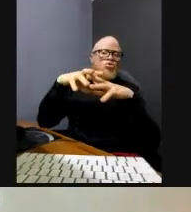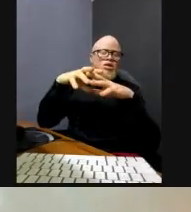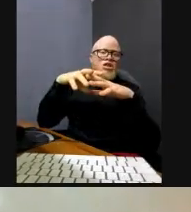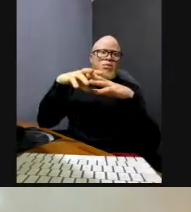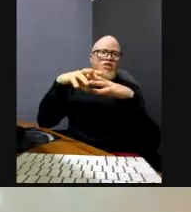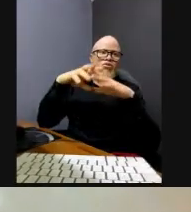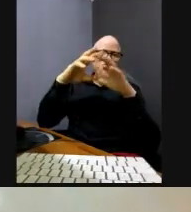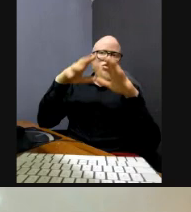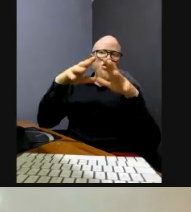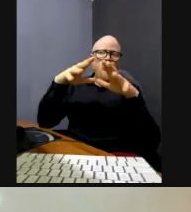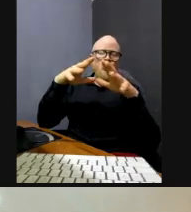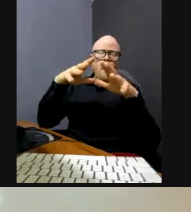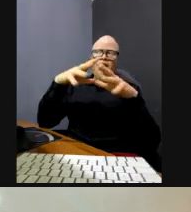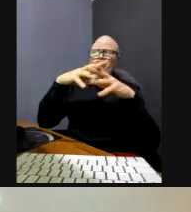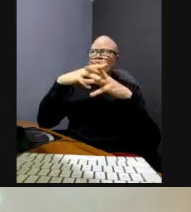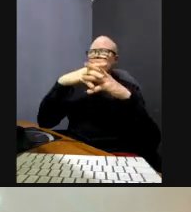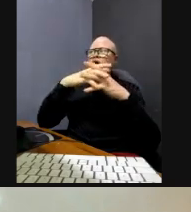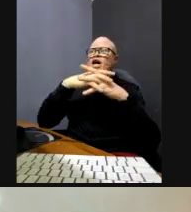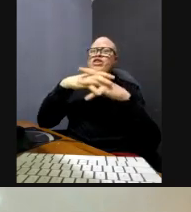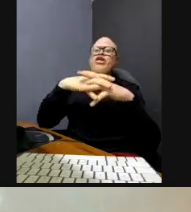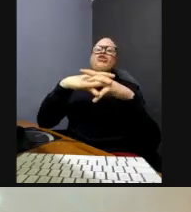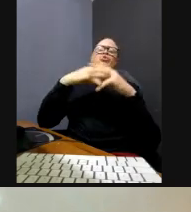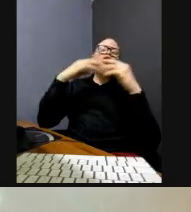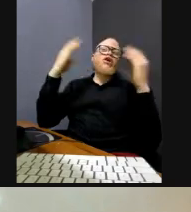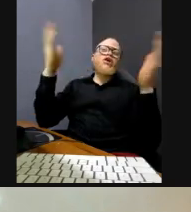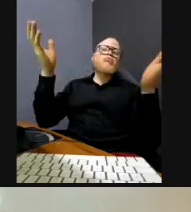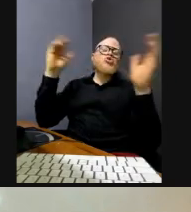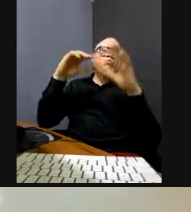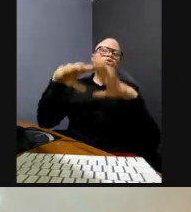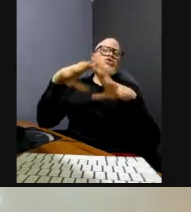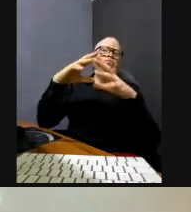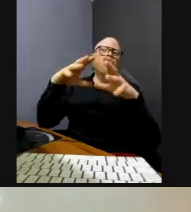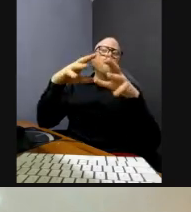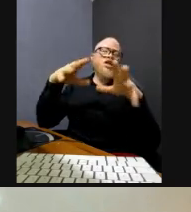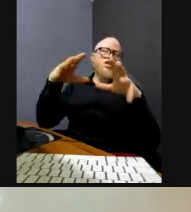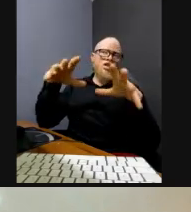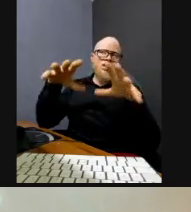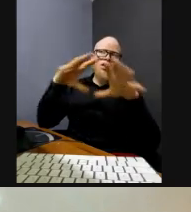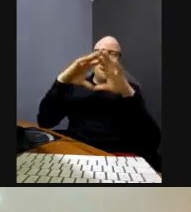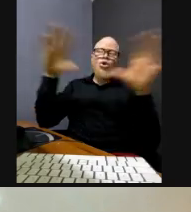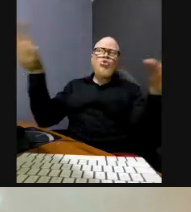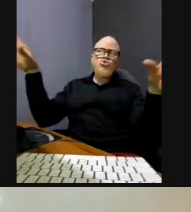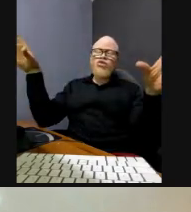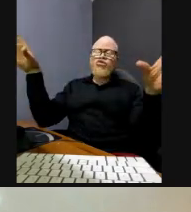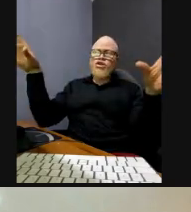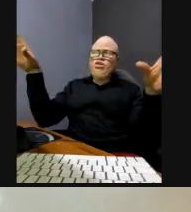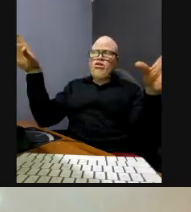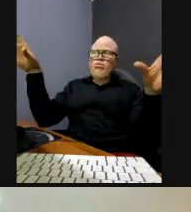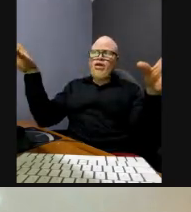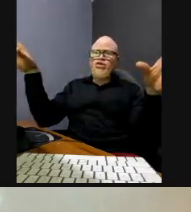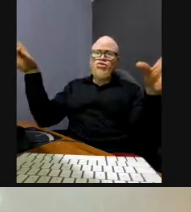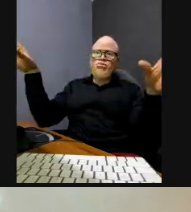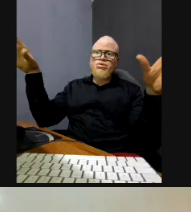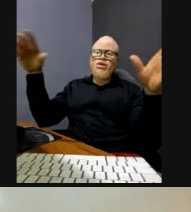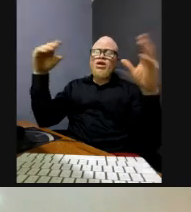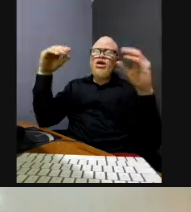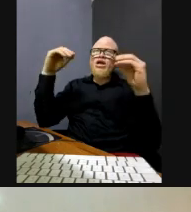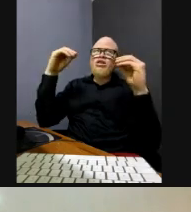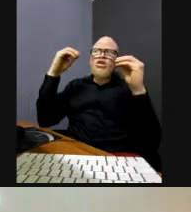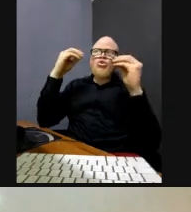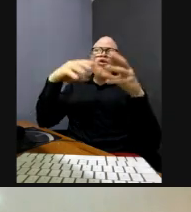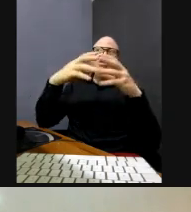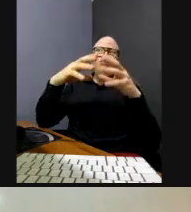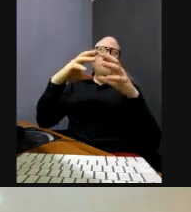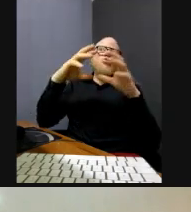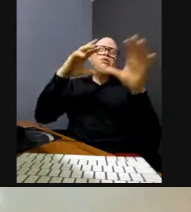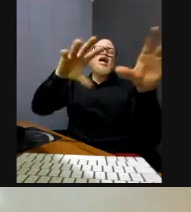all your social media platforms within this one platform, and then you are able to post simultaneously onto different platforms,